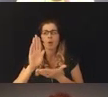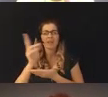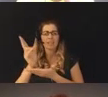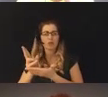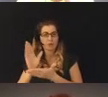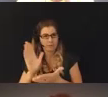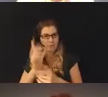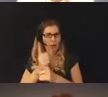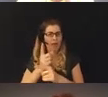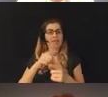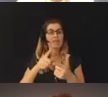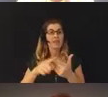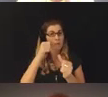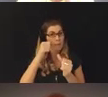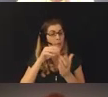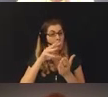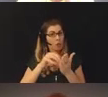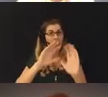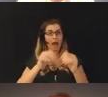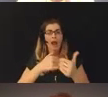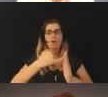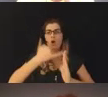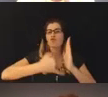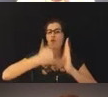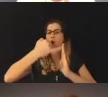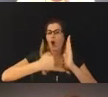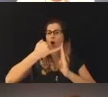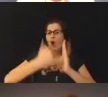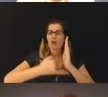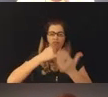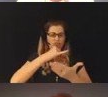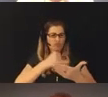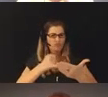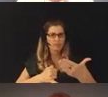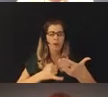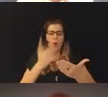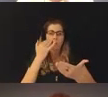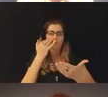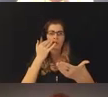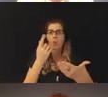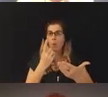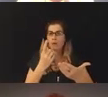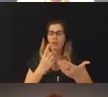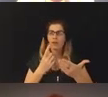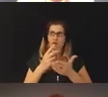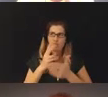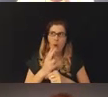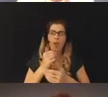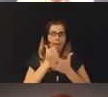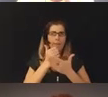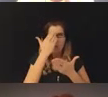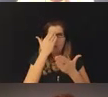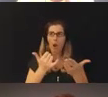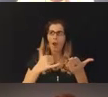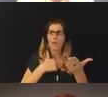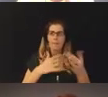And then we learned drawing skills in order to engage in an artistic dialogue about, one, why we matter, and then two, addressing the social